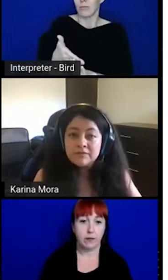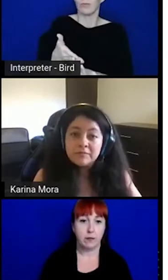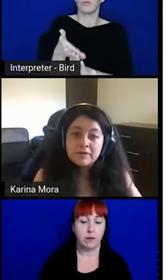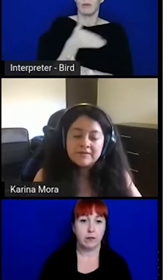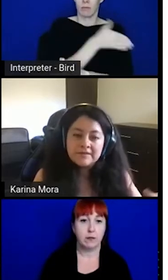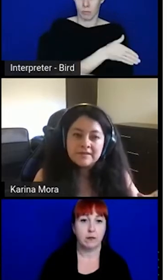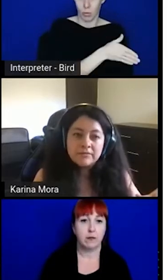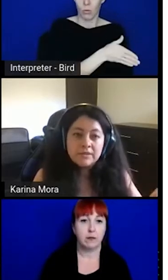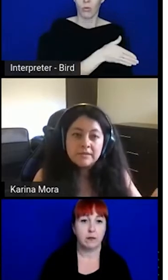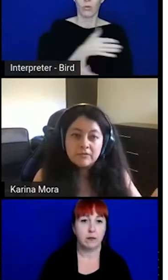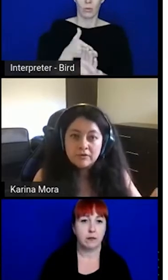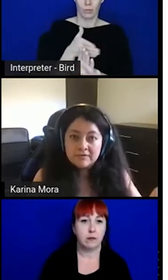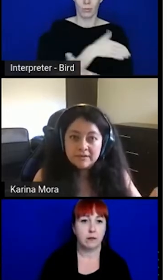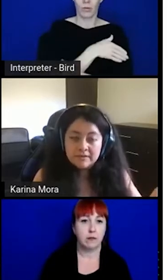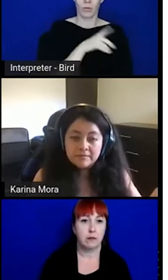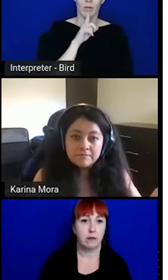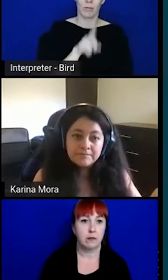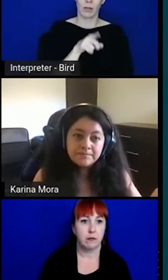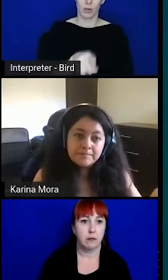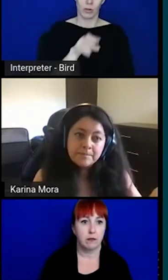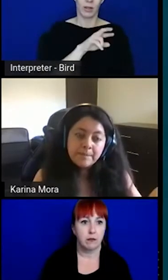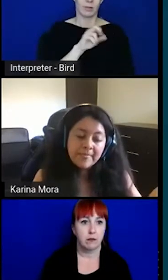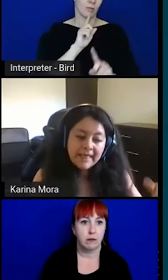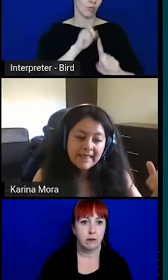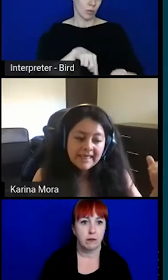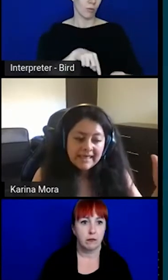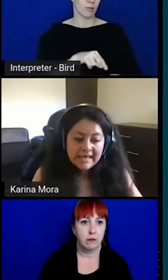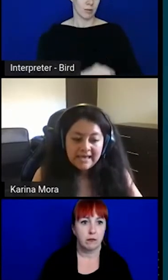fallbacks responses that we need to consider.